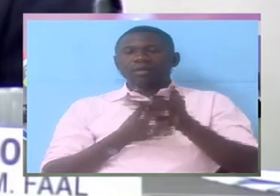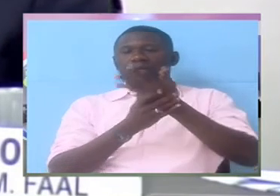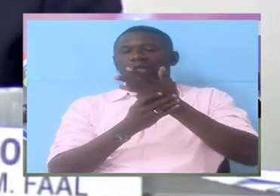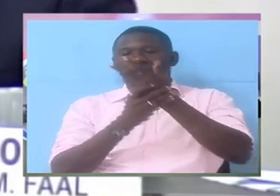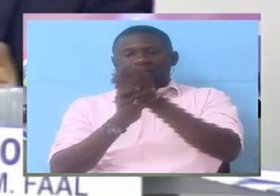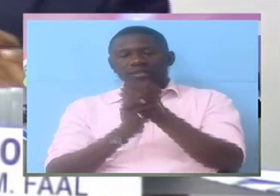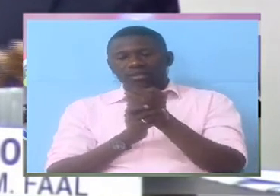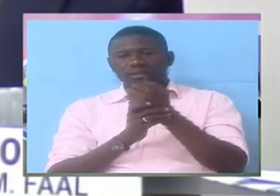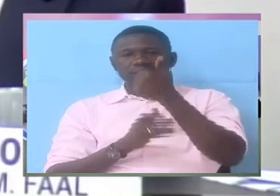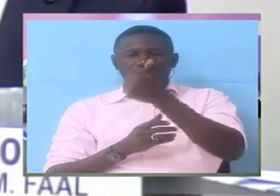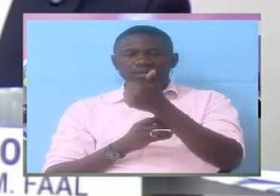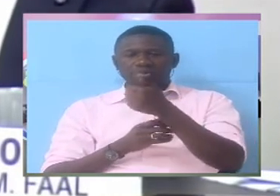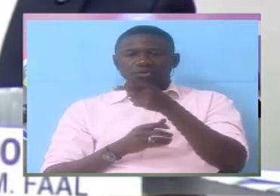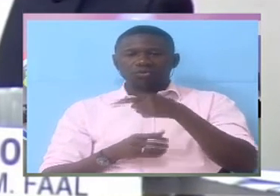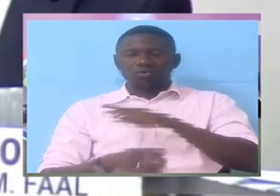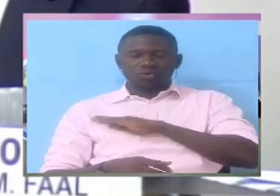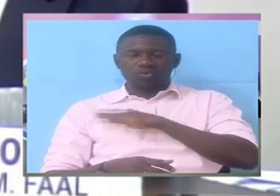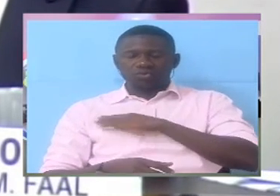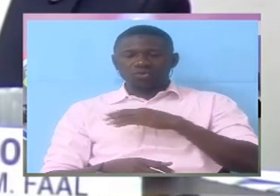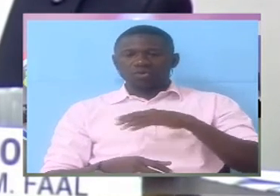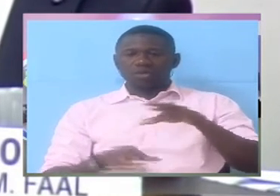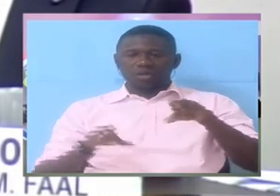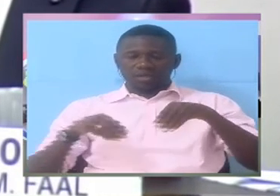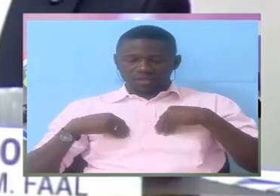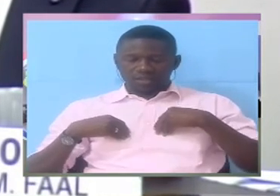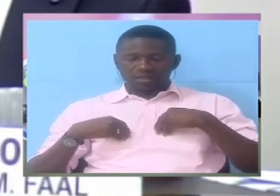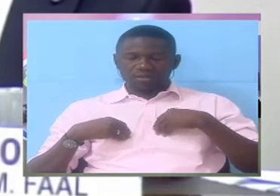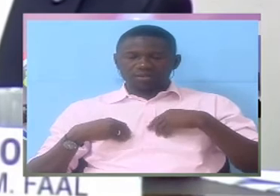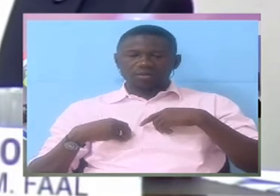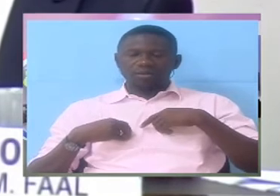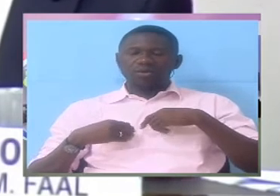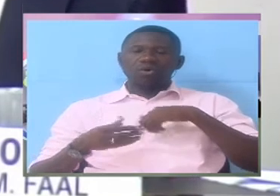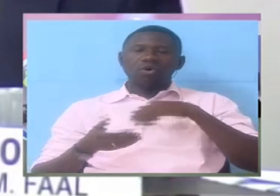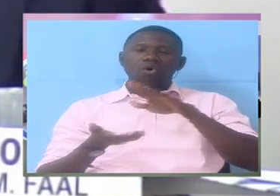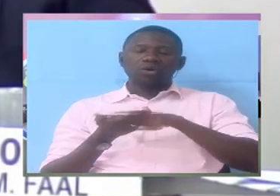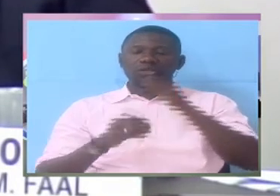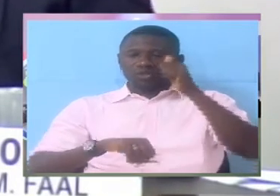1996, you have also agreed to the torture of Senifai.